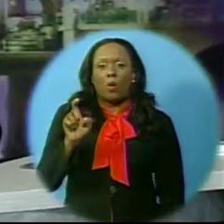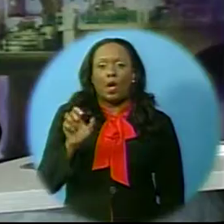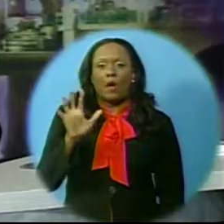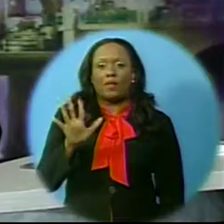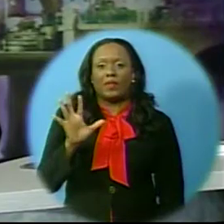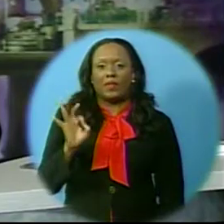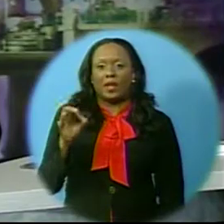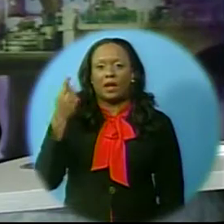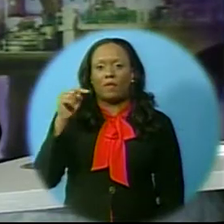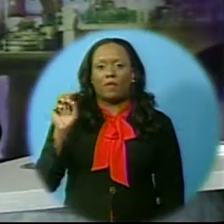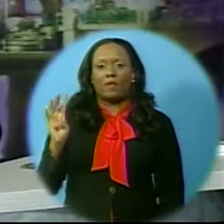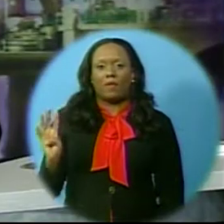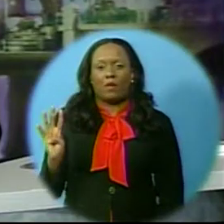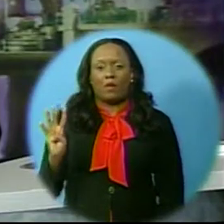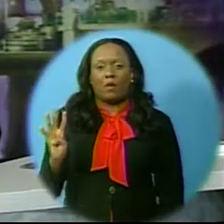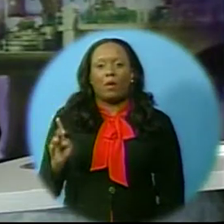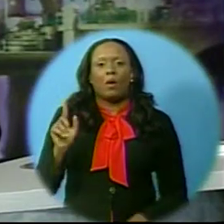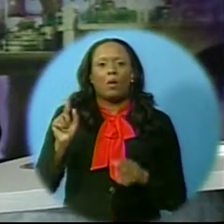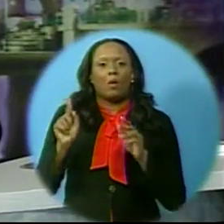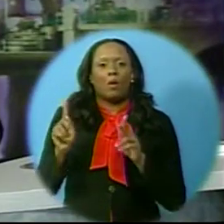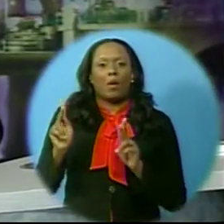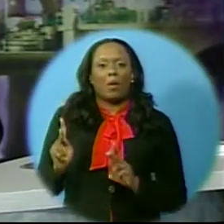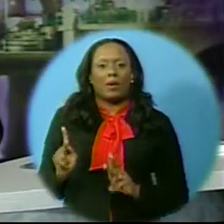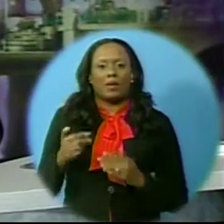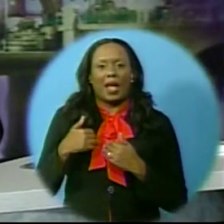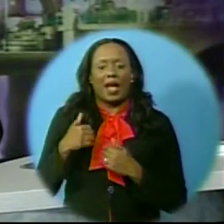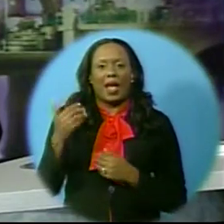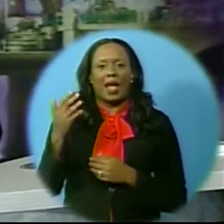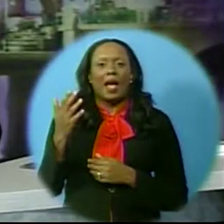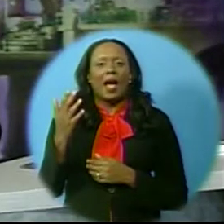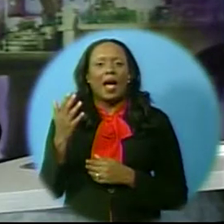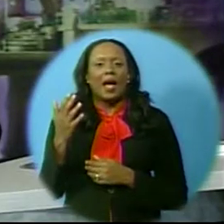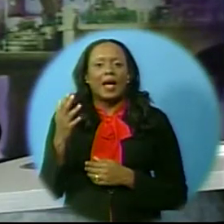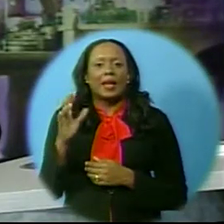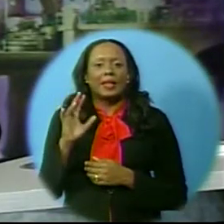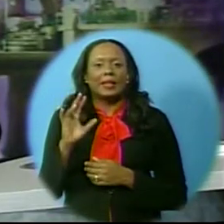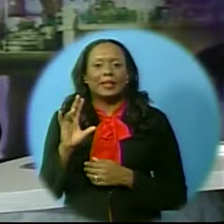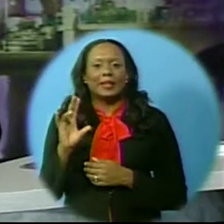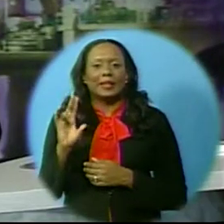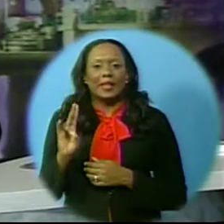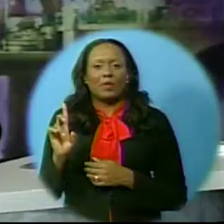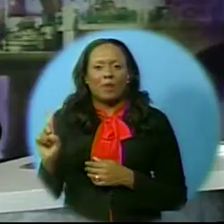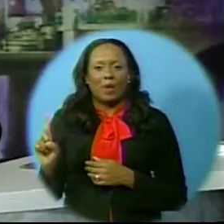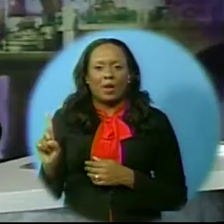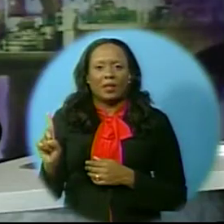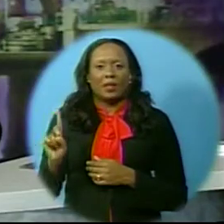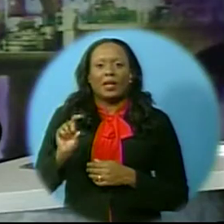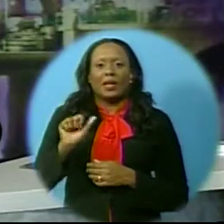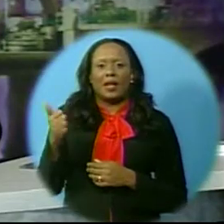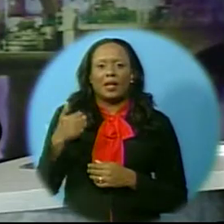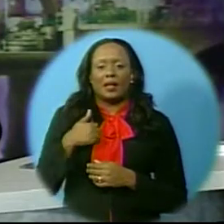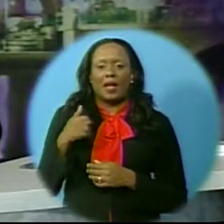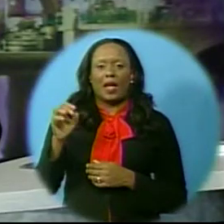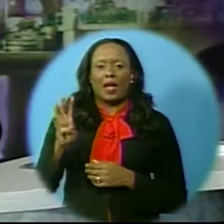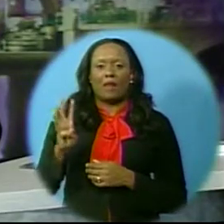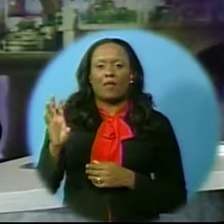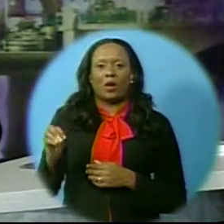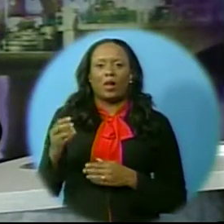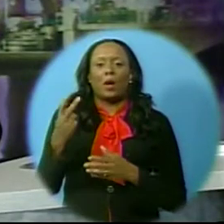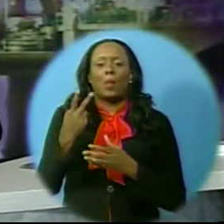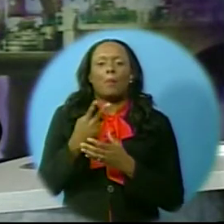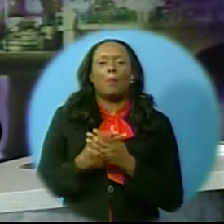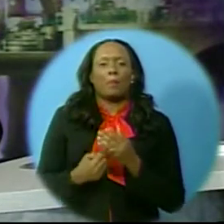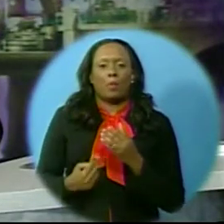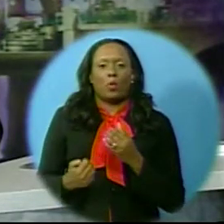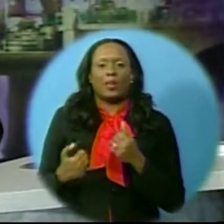are 159 for 4. National under 15 batsman Ajani Waterman is still there on 71, while teammate Nico